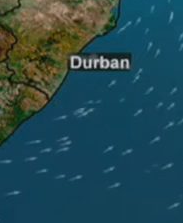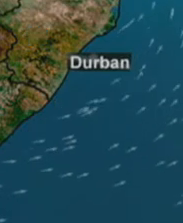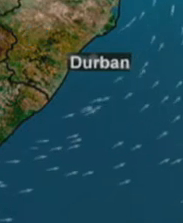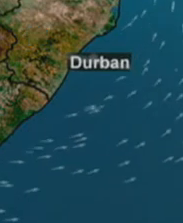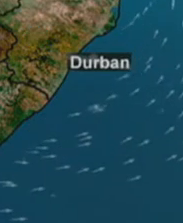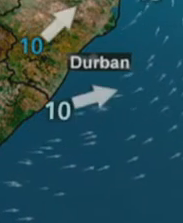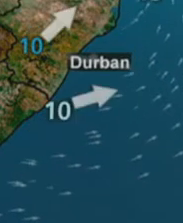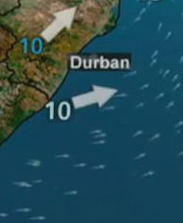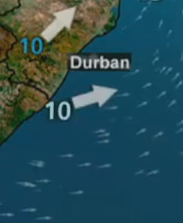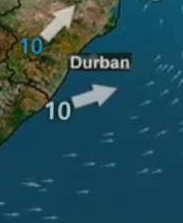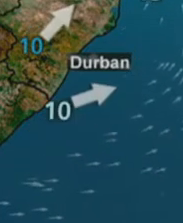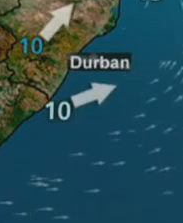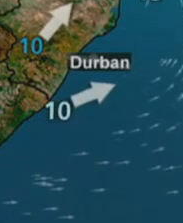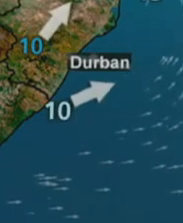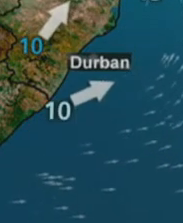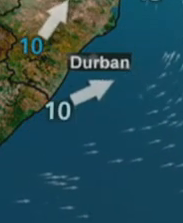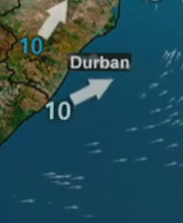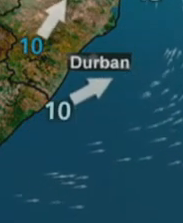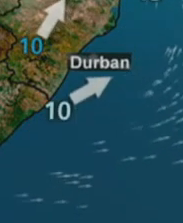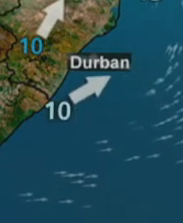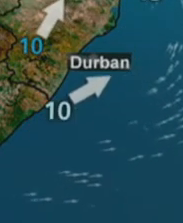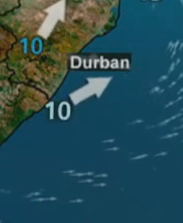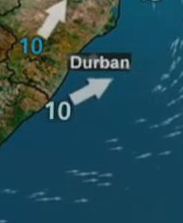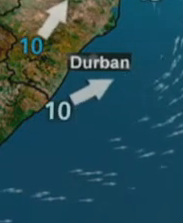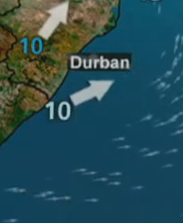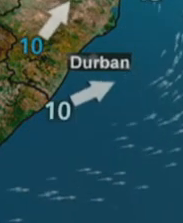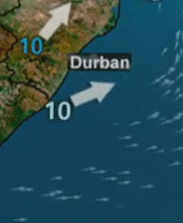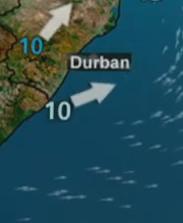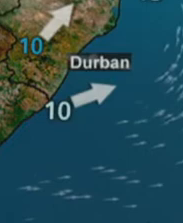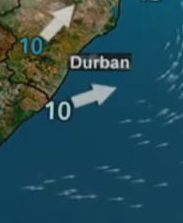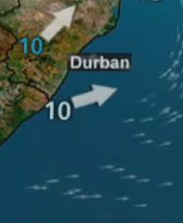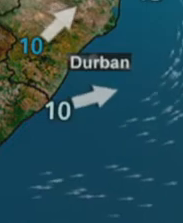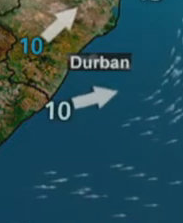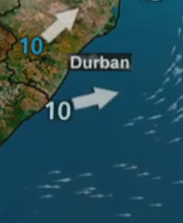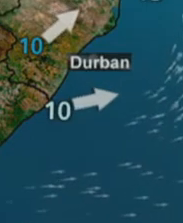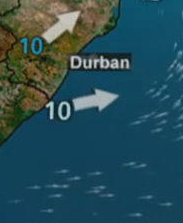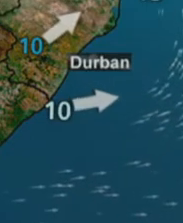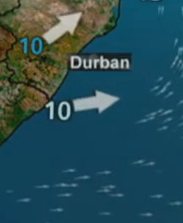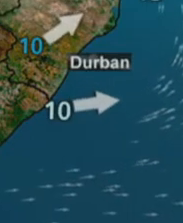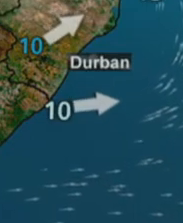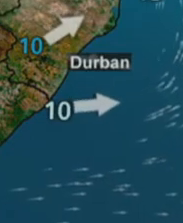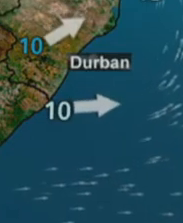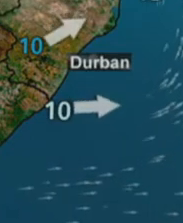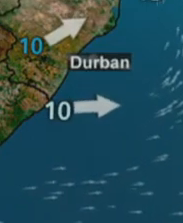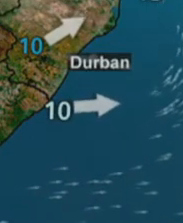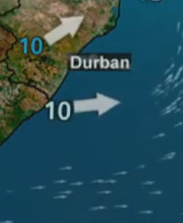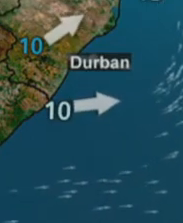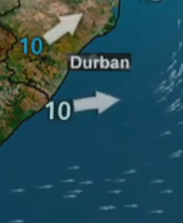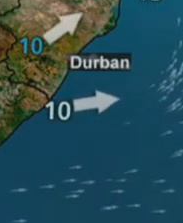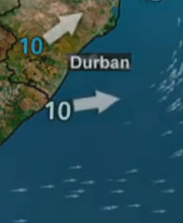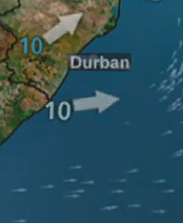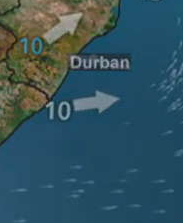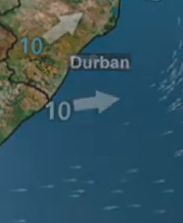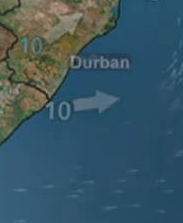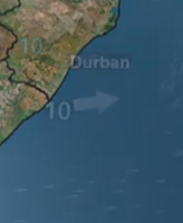bulegile re lebelle mo tsatsing la ka moso teng re lebelle ka go porofenseng ya Northern Cape ga mmogo le Free State go bontsha fa go tla bo go bulegile go rala